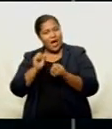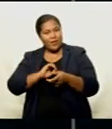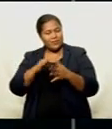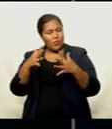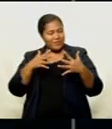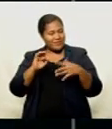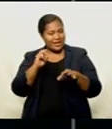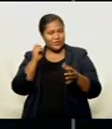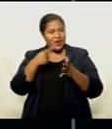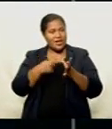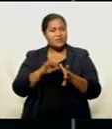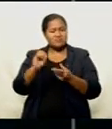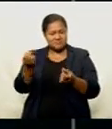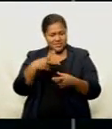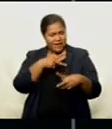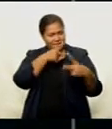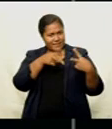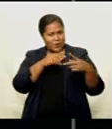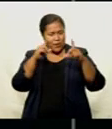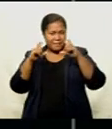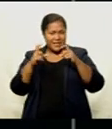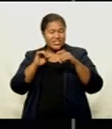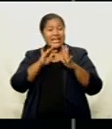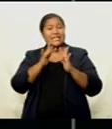send us newsworthy pictures and videos. Email